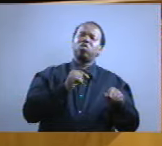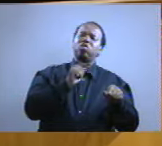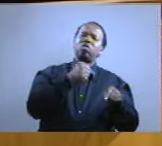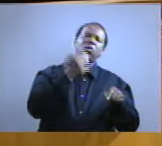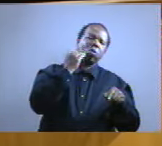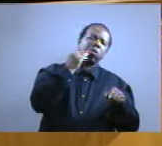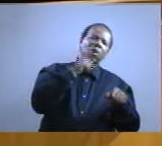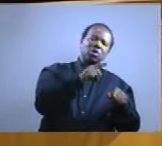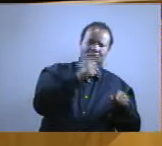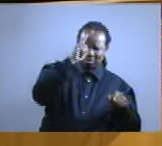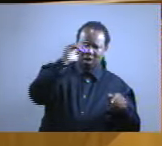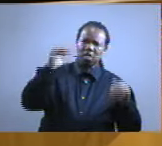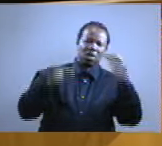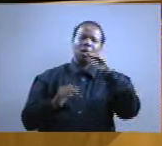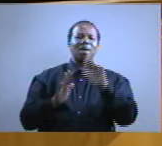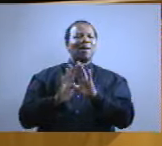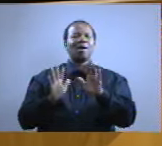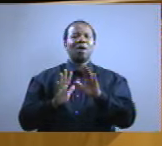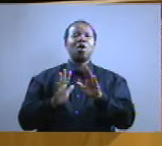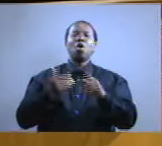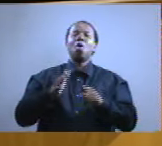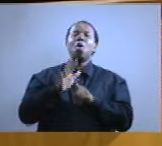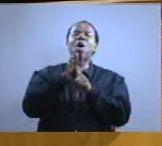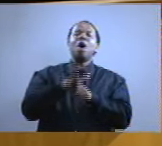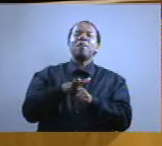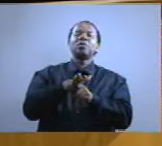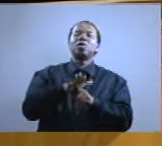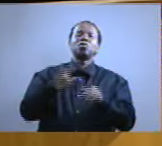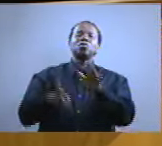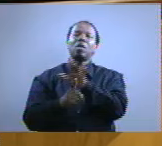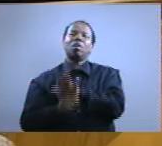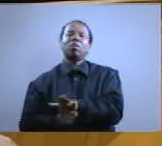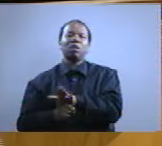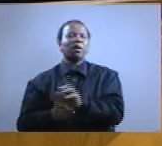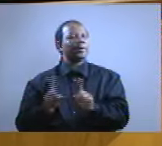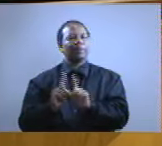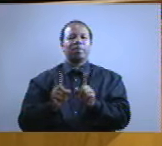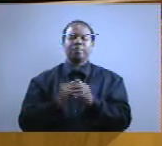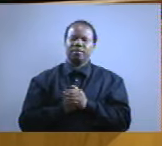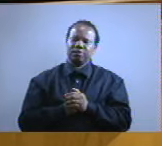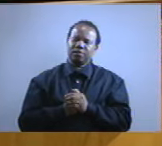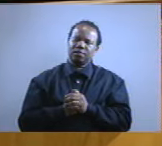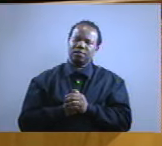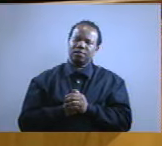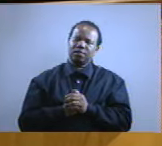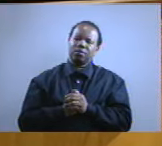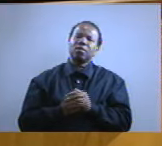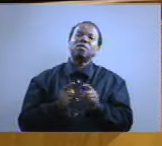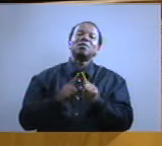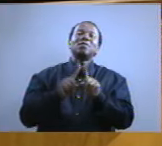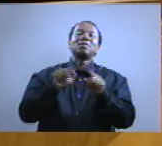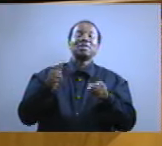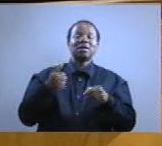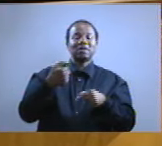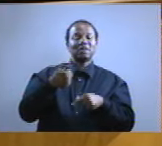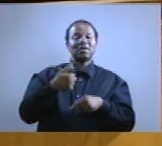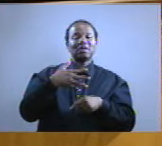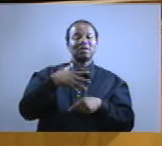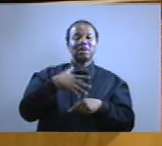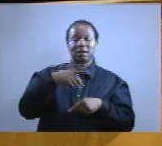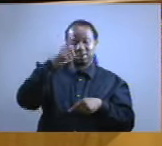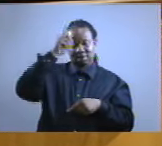turn apartheid upside down and have a government led by Nelson Mandela that